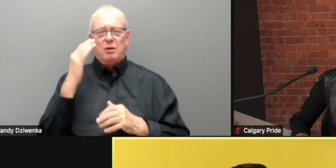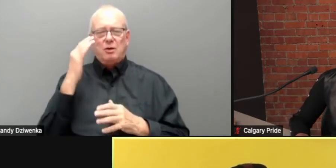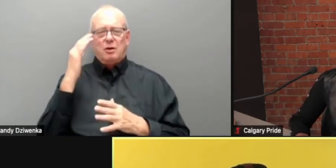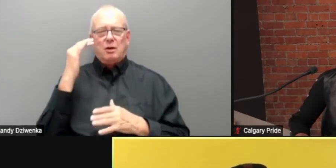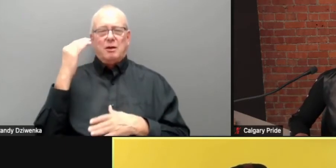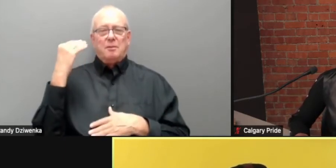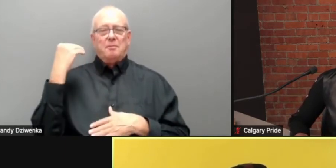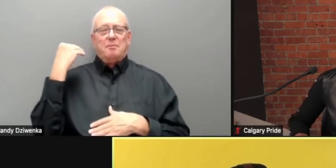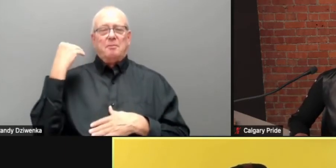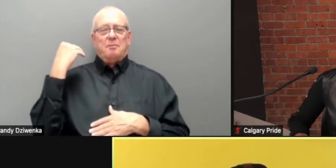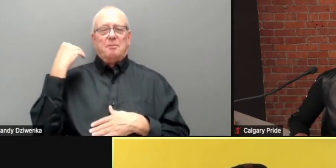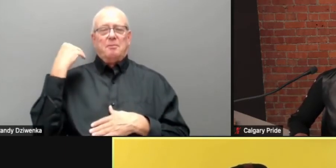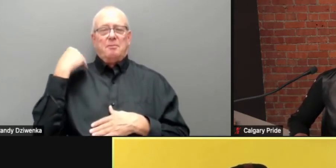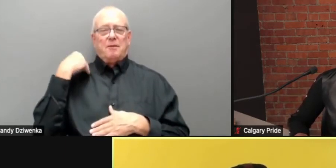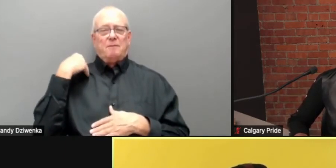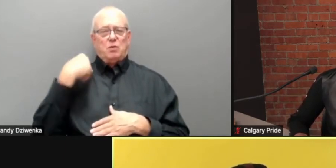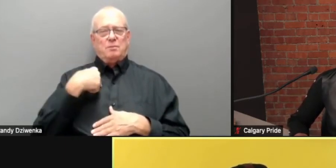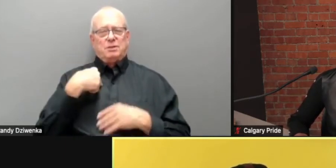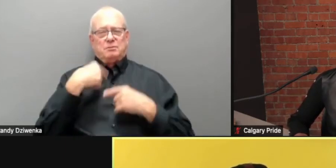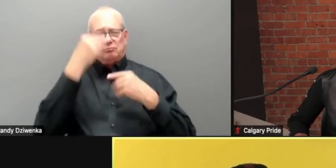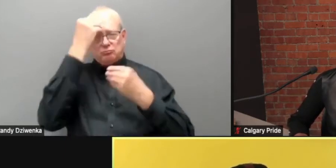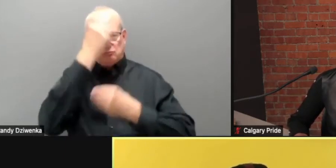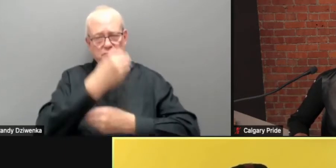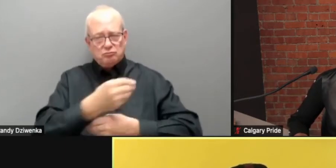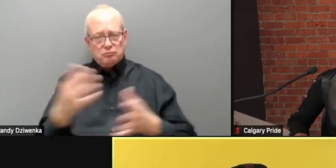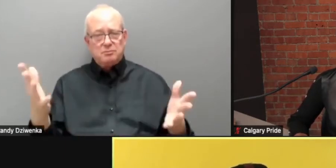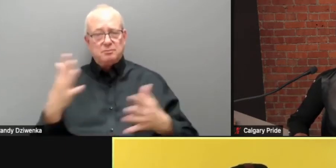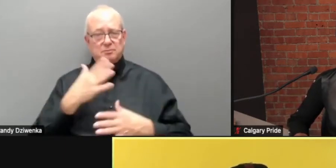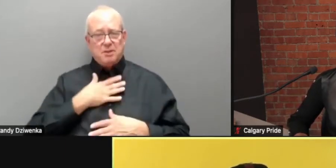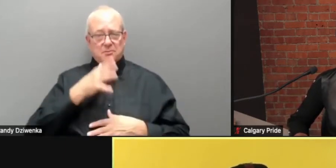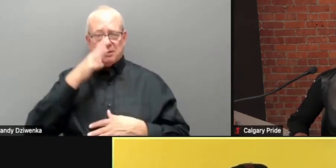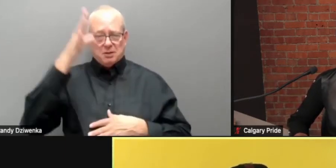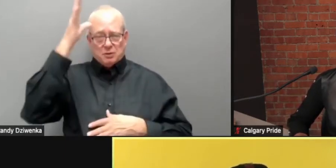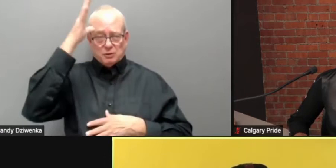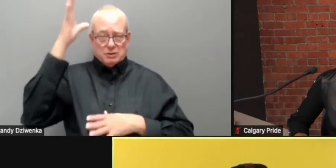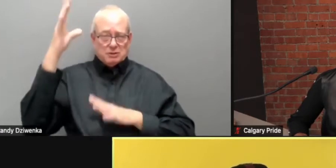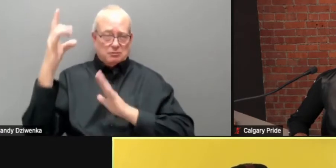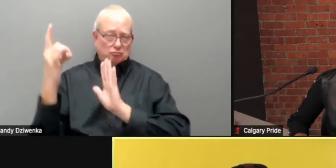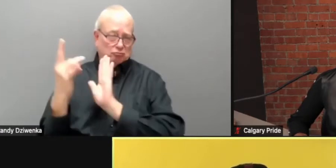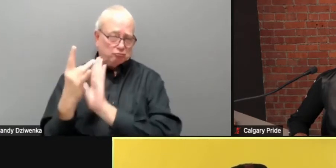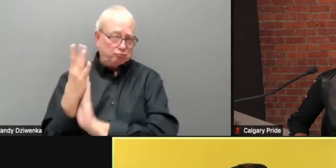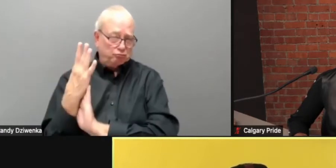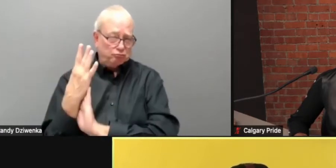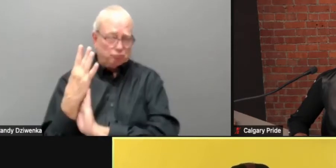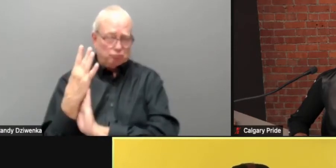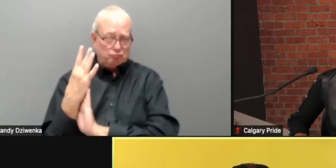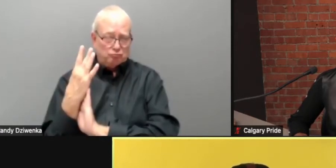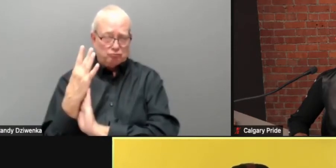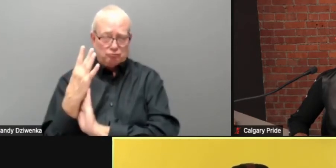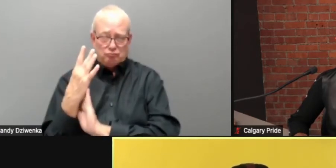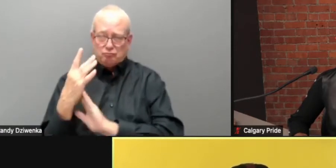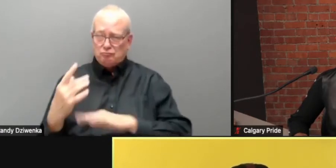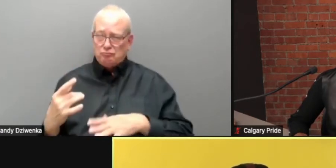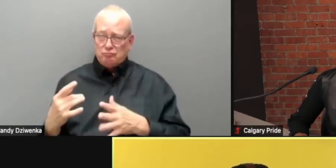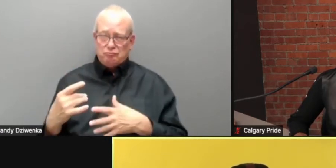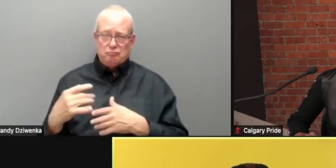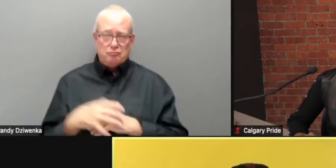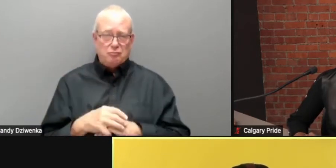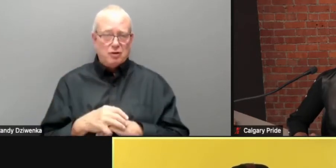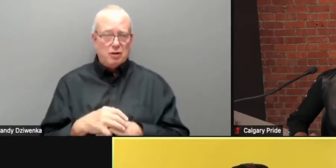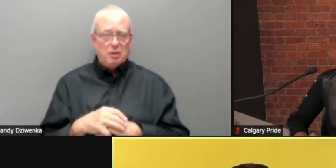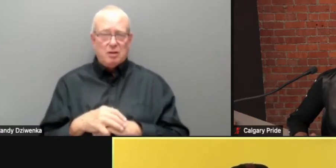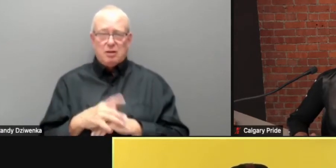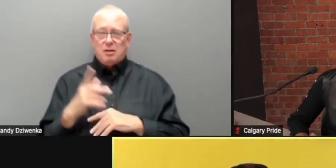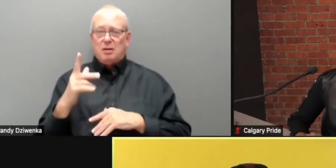parents, they disinherited me from the ancestral property, they disowned me from the royal family, and many things happened to me